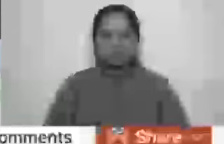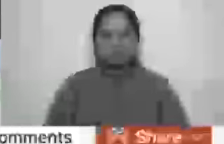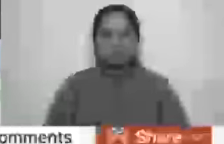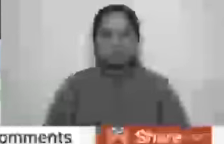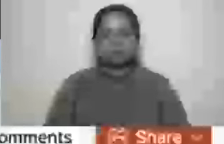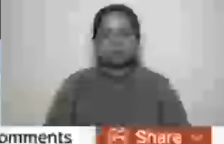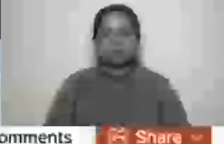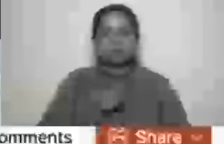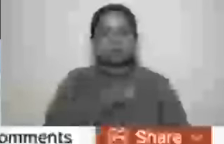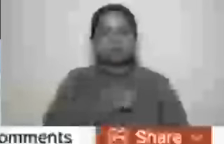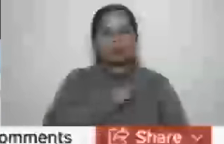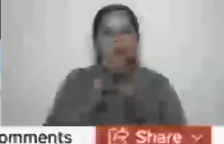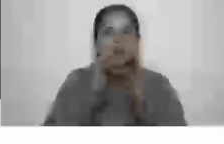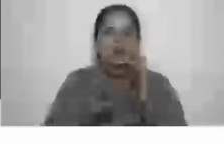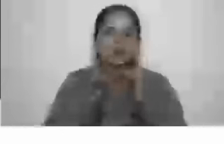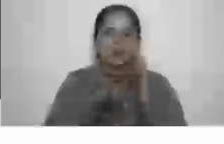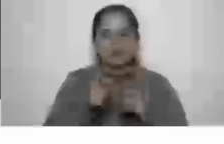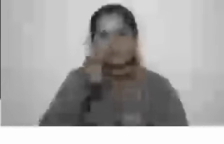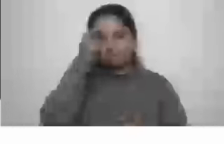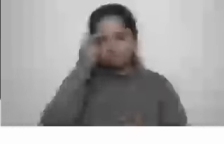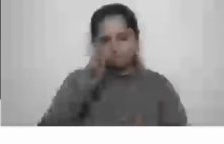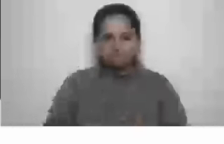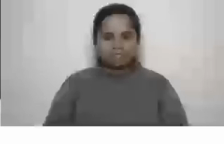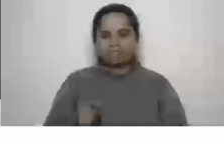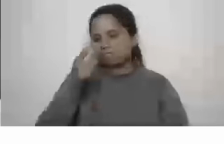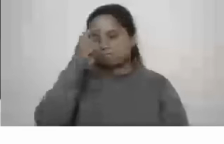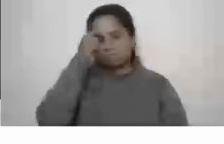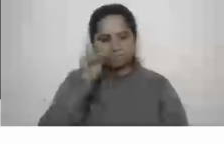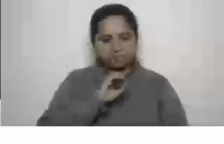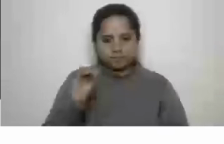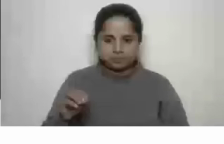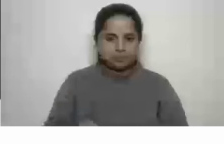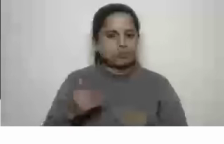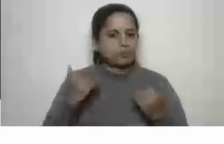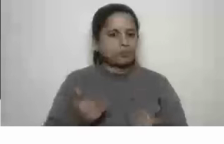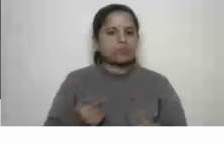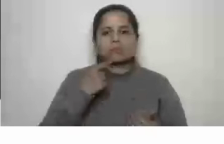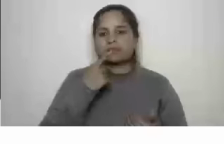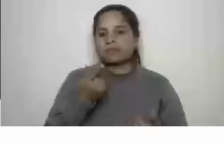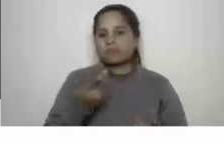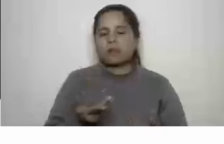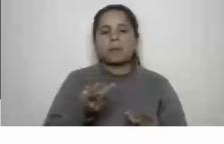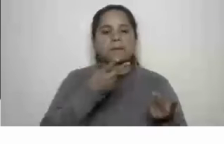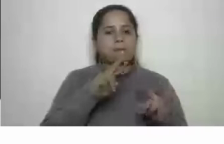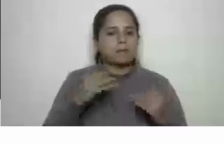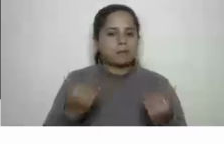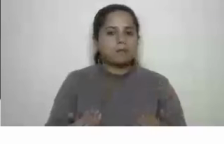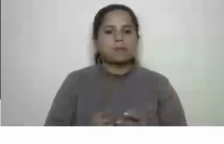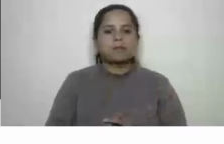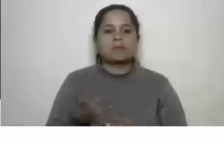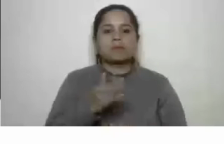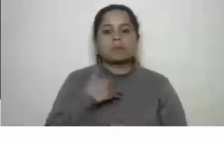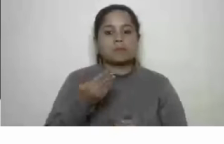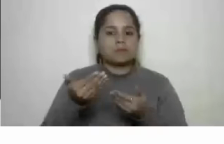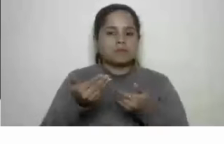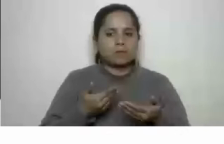So sorry for the network interruption. No problem. So I'll just go back and yeah. So I was just inviting